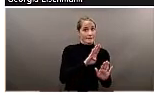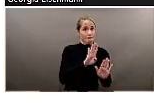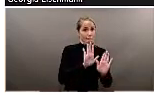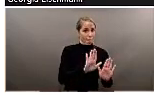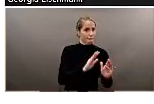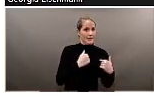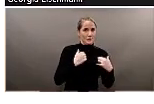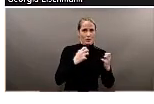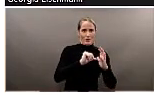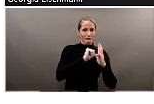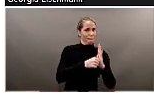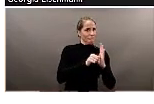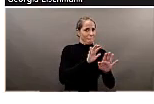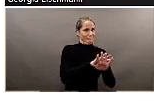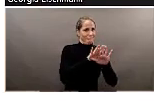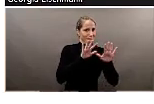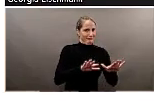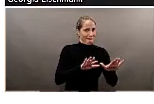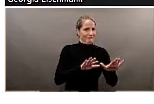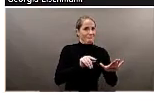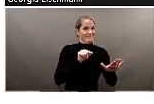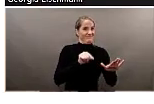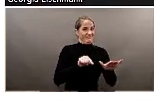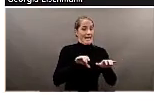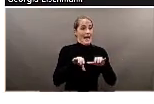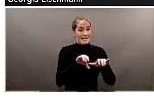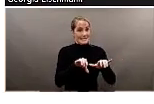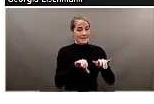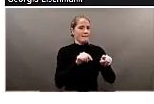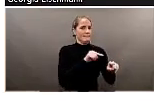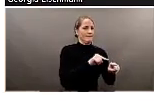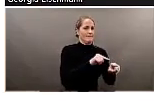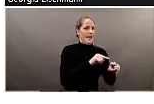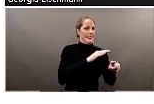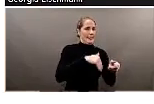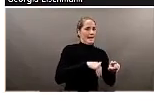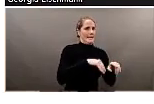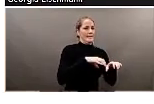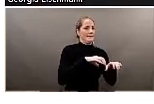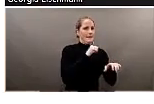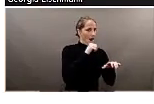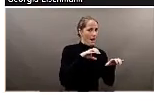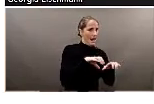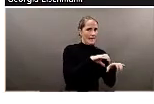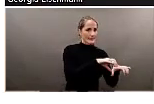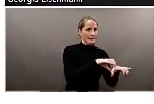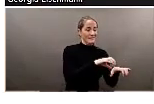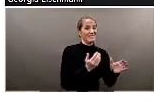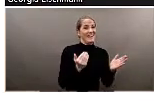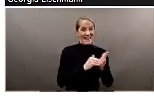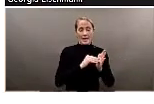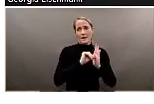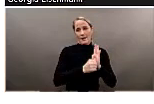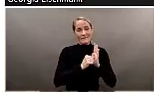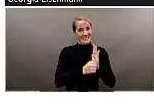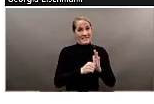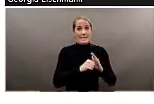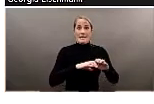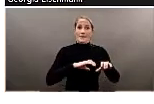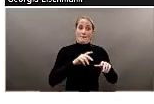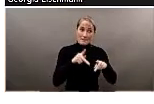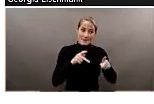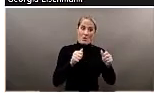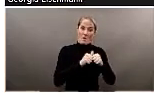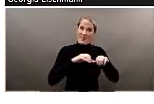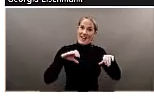Okay, so again, that's TB. I just wanted to be clear that there's some confusion around latent TB and active TB, and the number of active TB patients is